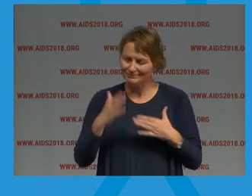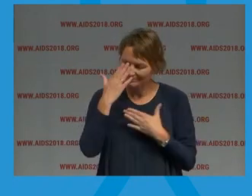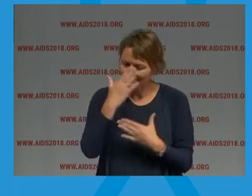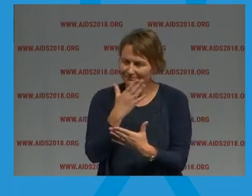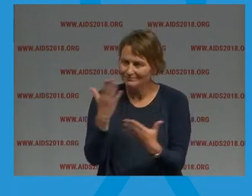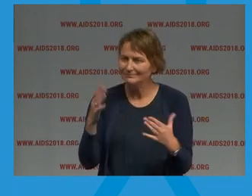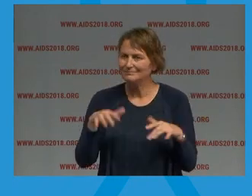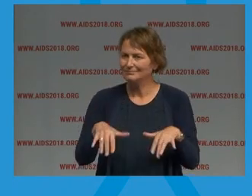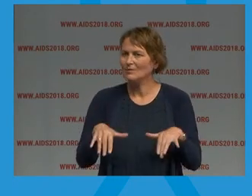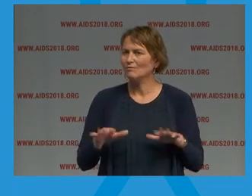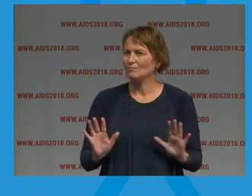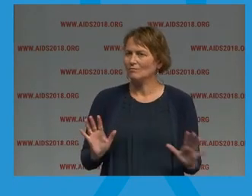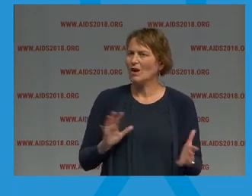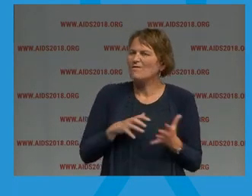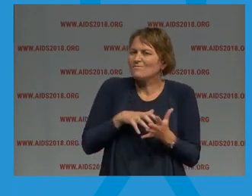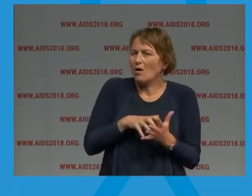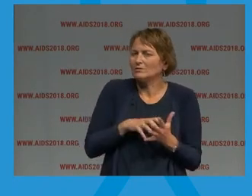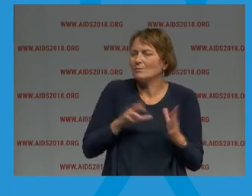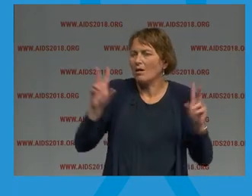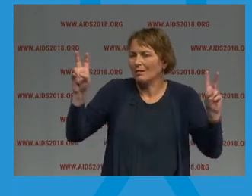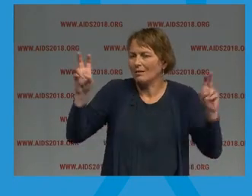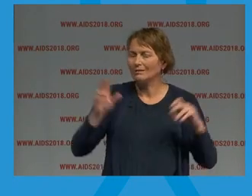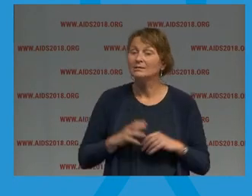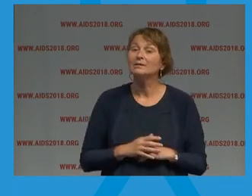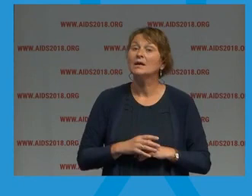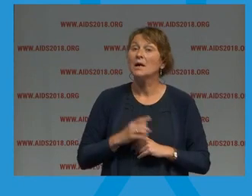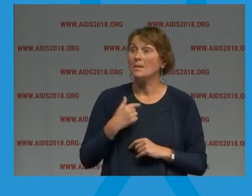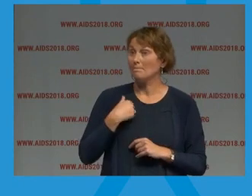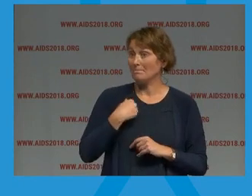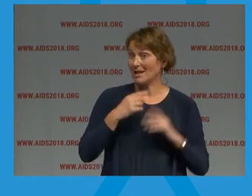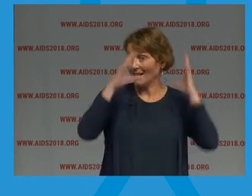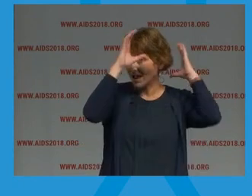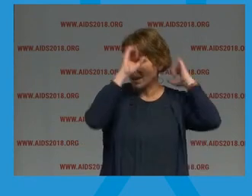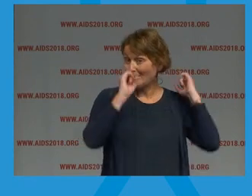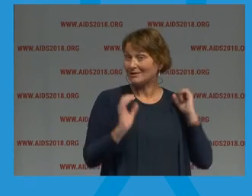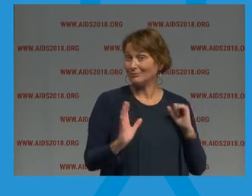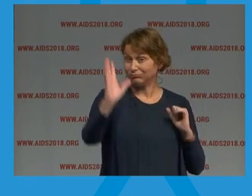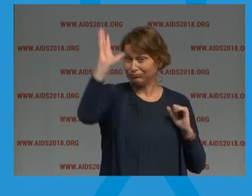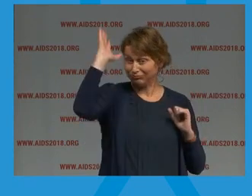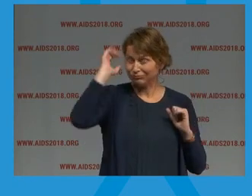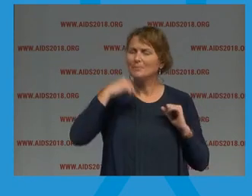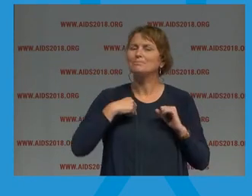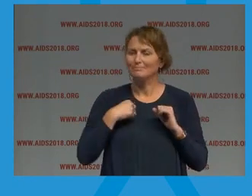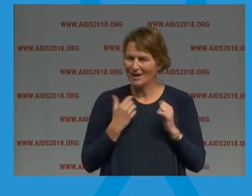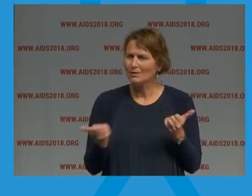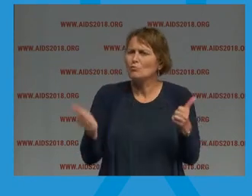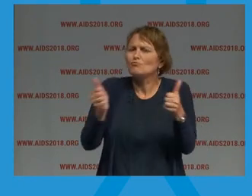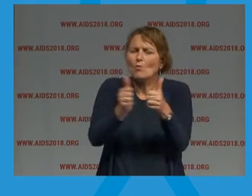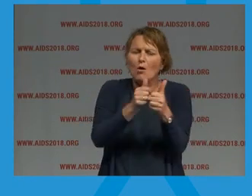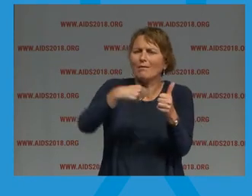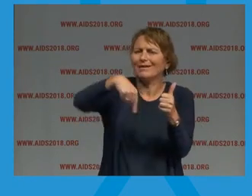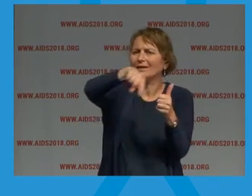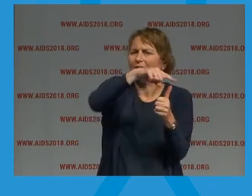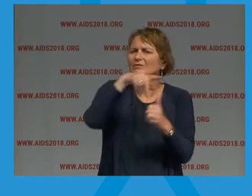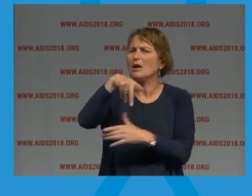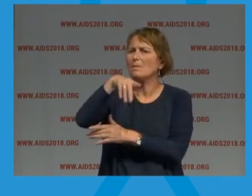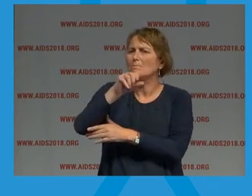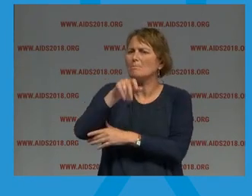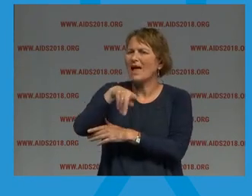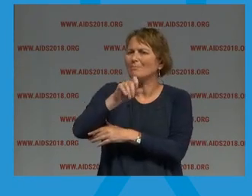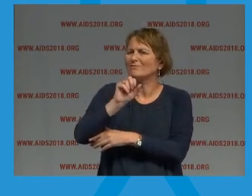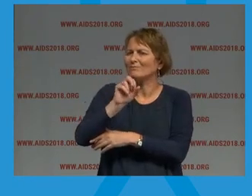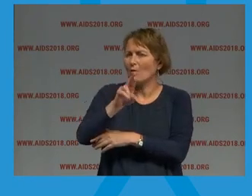one of my best experiences was when I joined colleagues from PEPFAR, and we went and visited a series of mobile